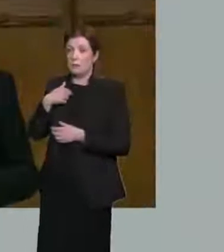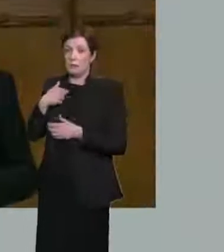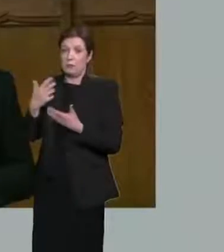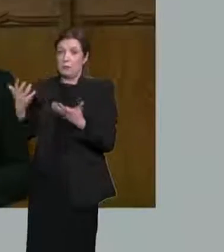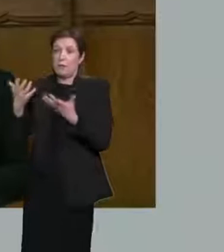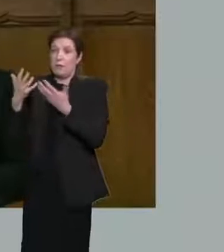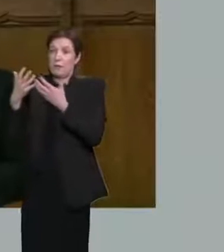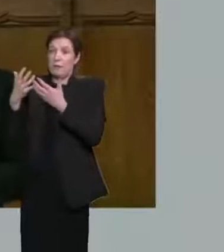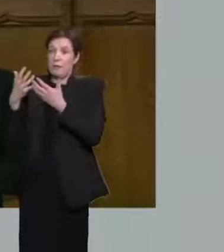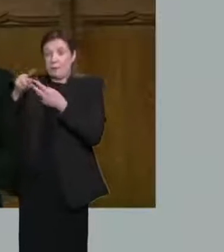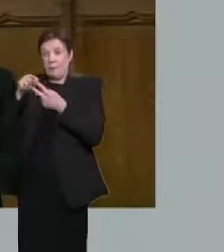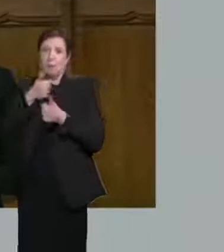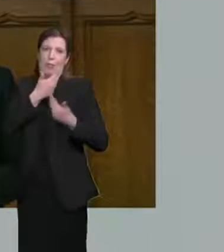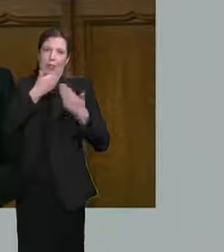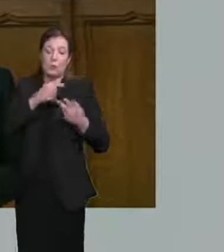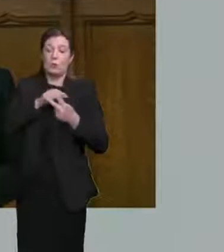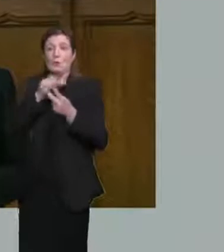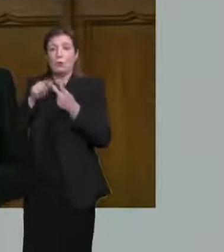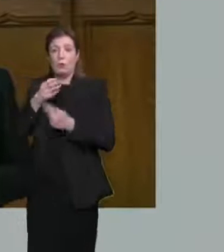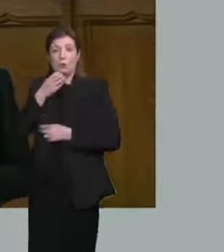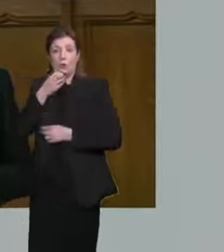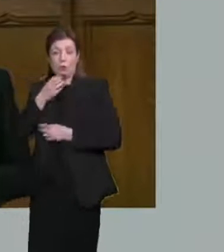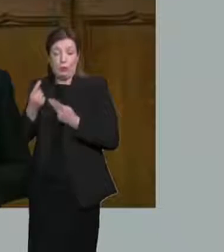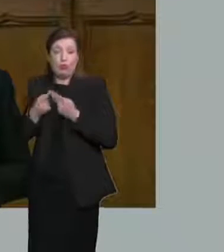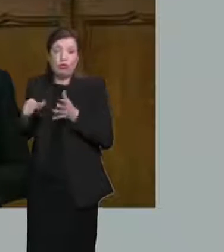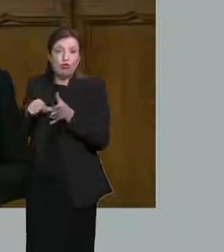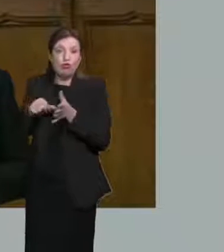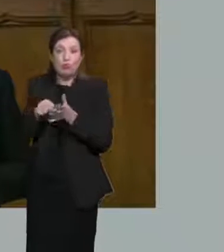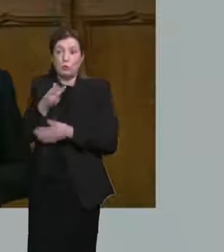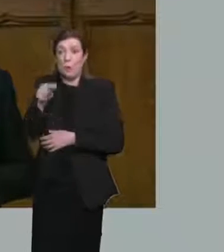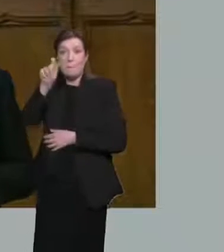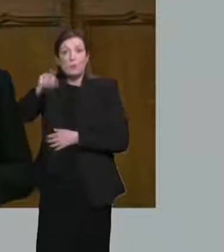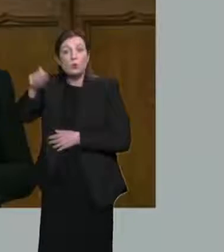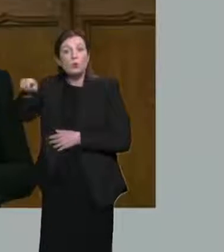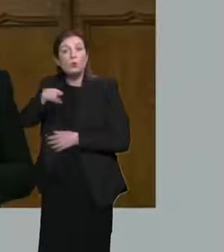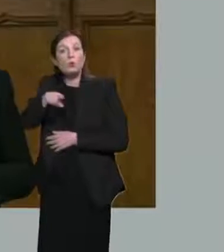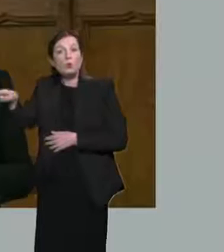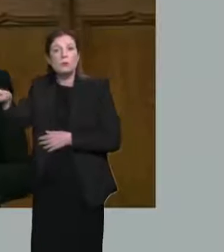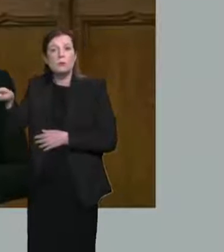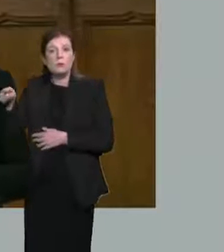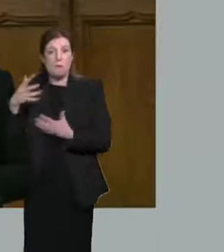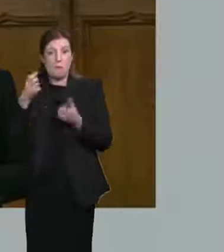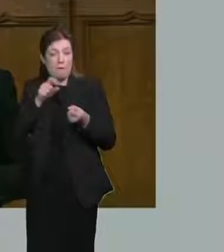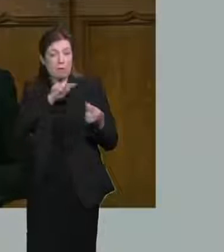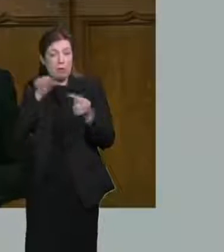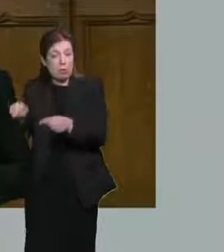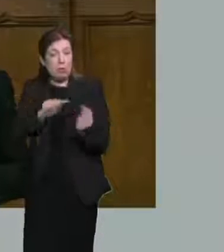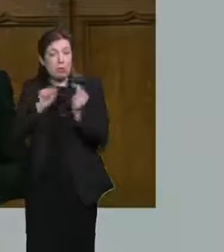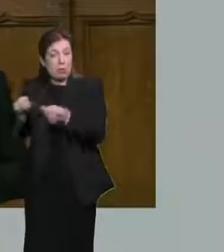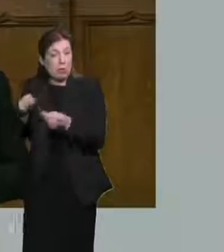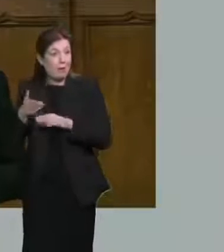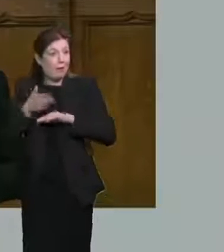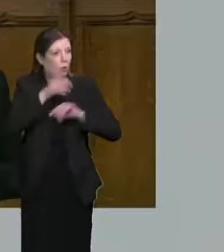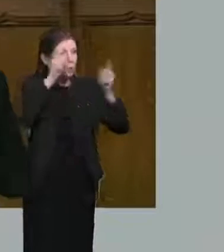anti-Semitism, the news isn't so positive. We heard from Jewish students recently who are suffering record anti-Semitic attacks on